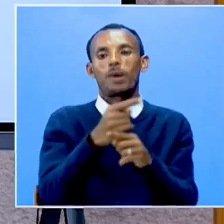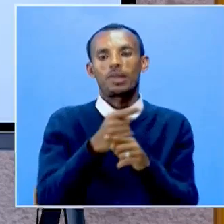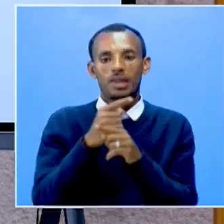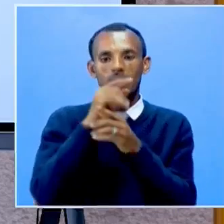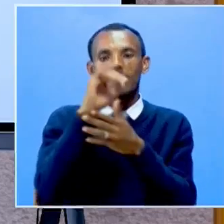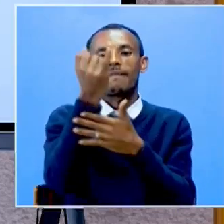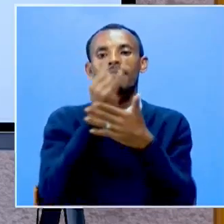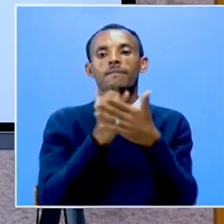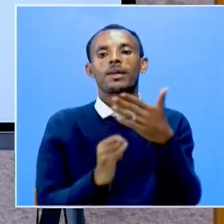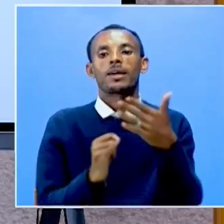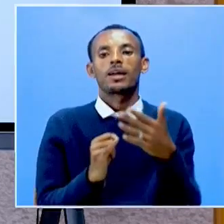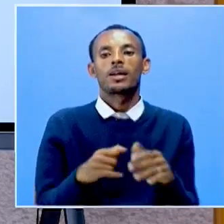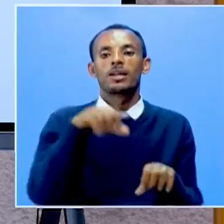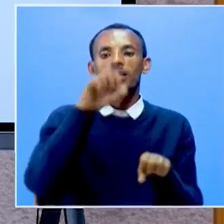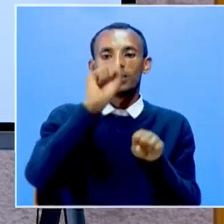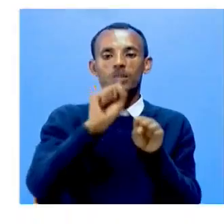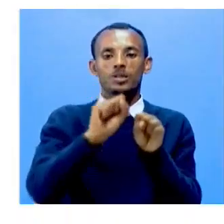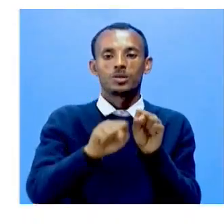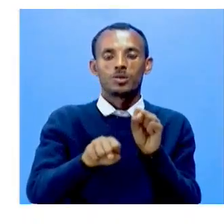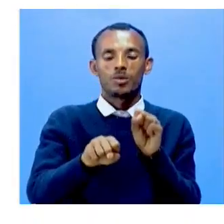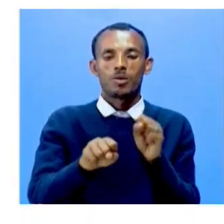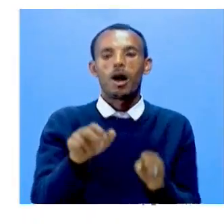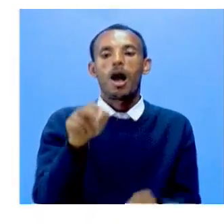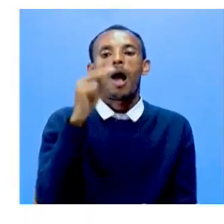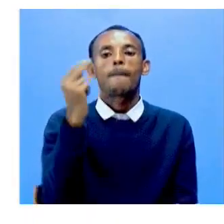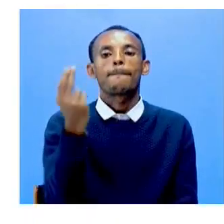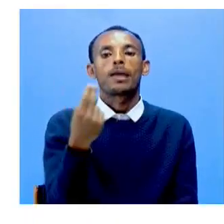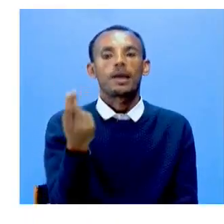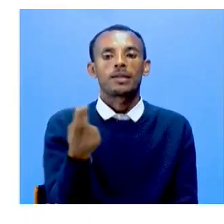figures. So application